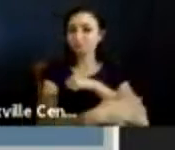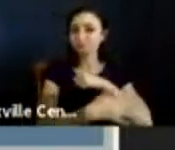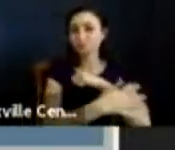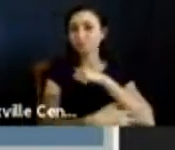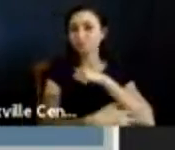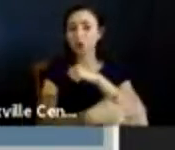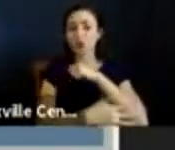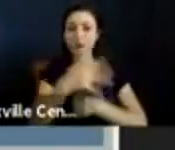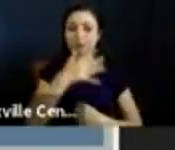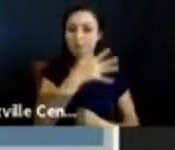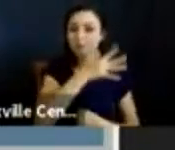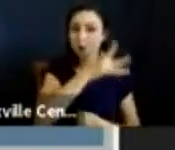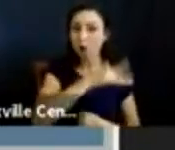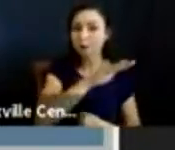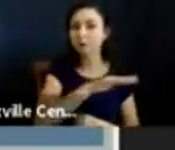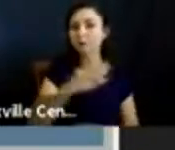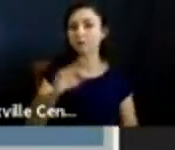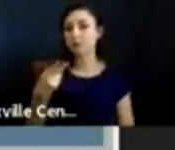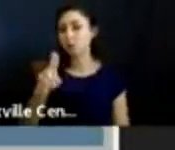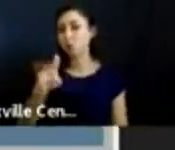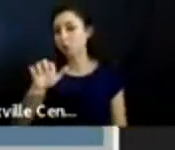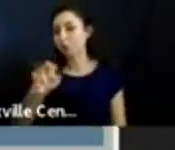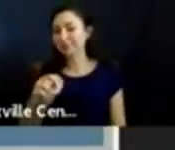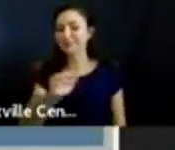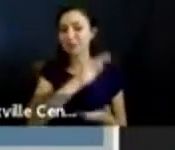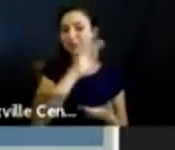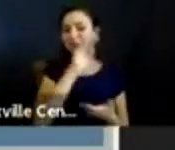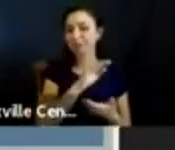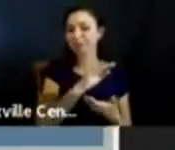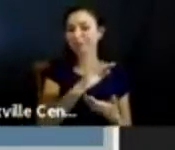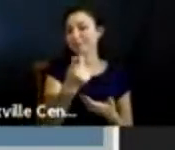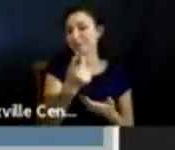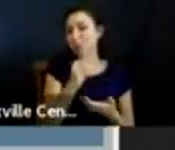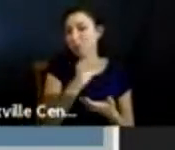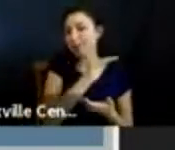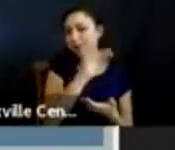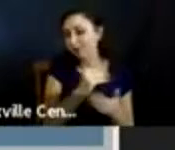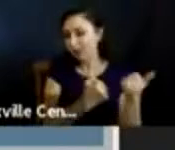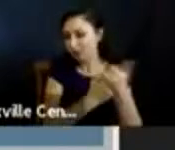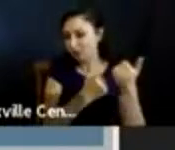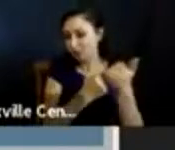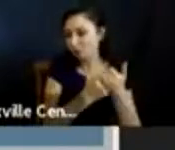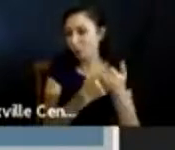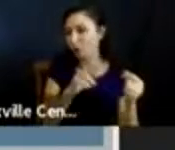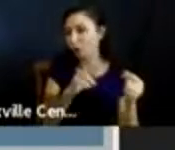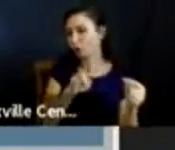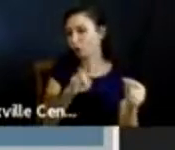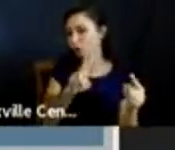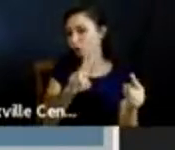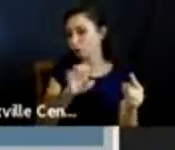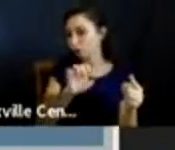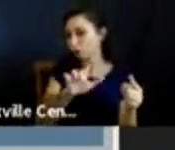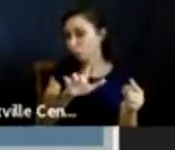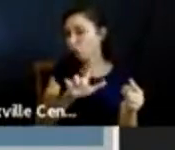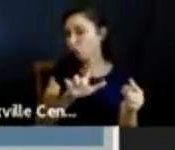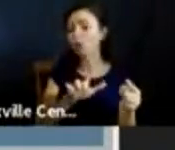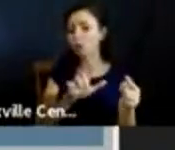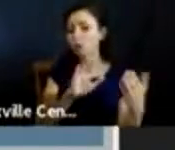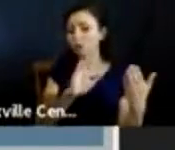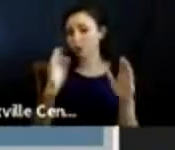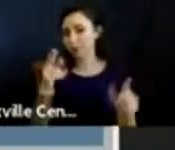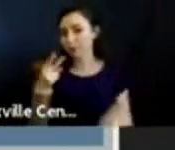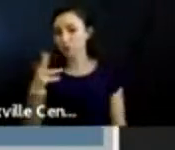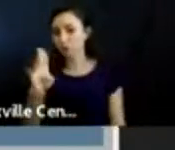less support in rural counties versus those metro counties, it was still over 70%